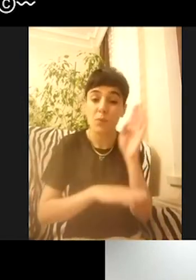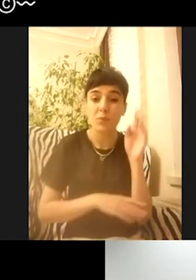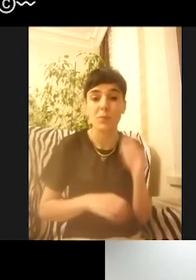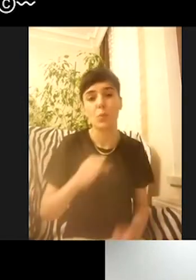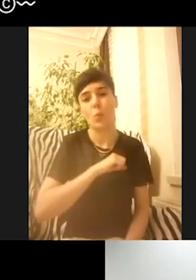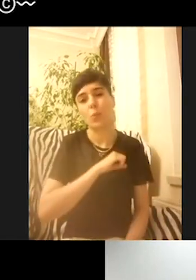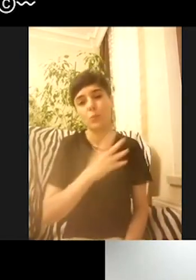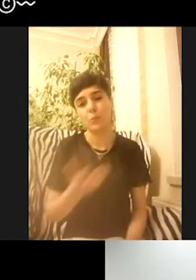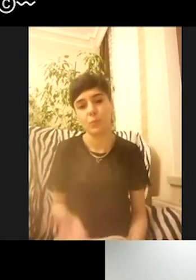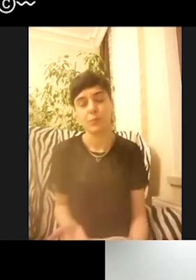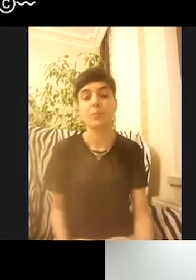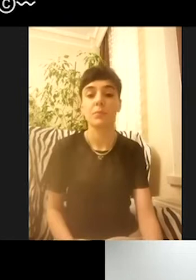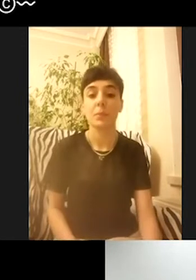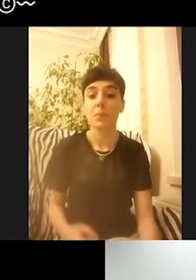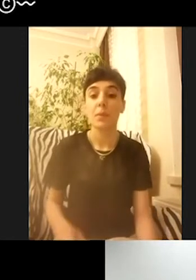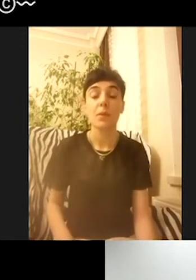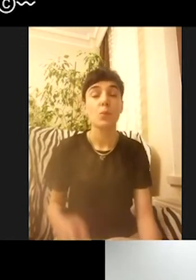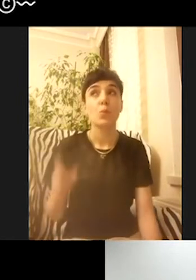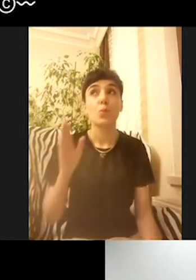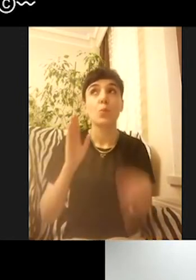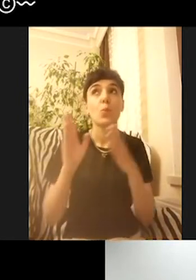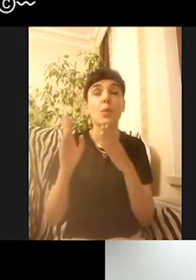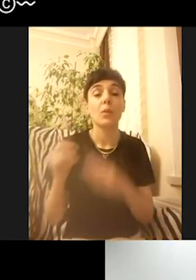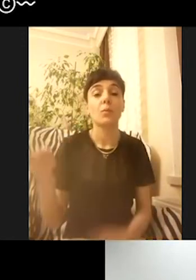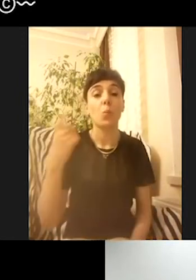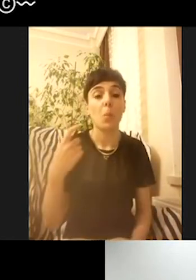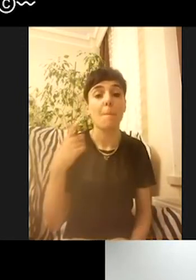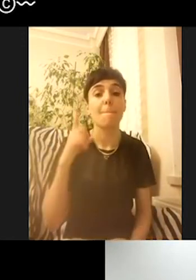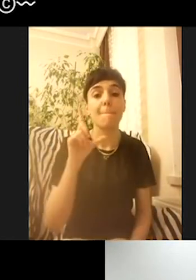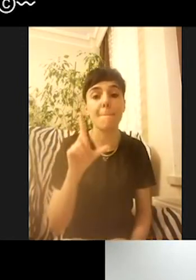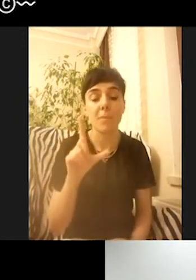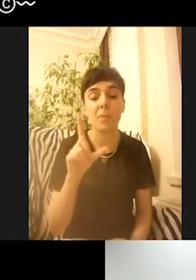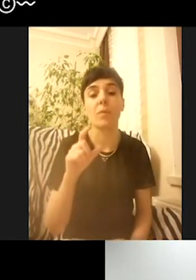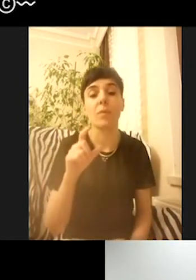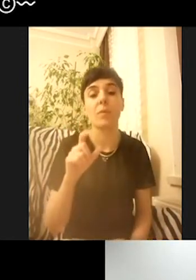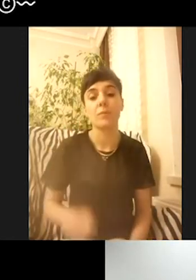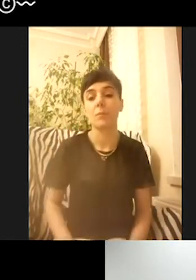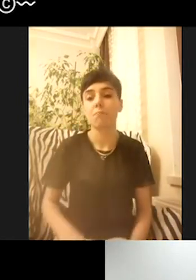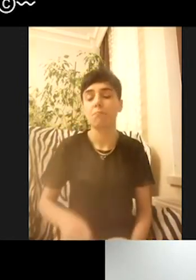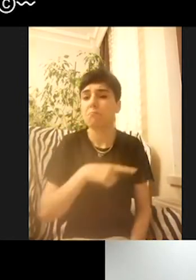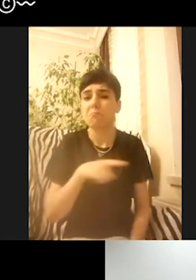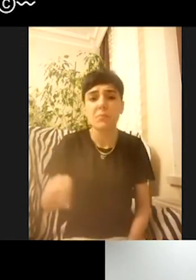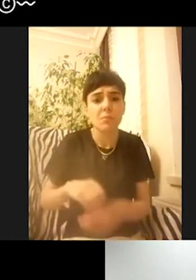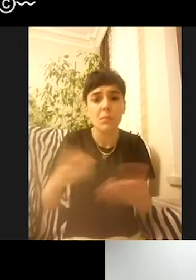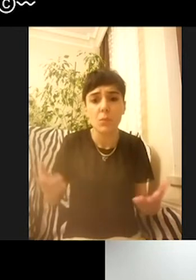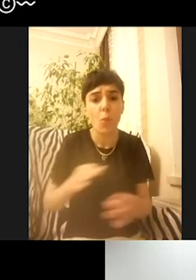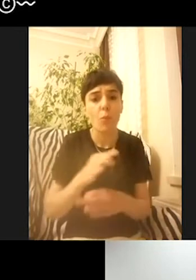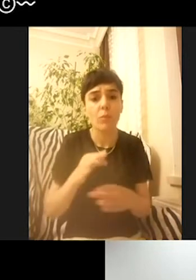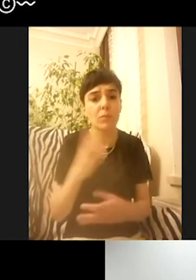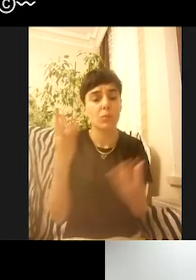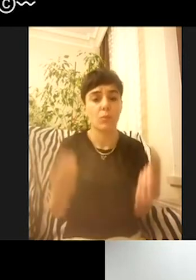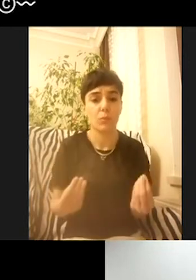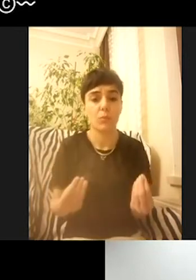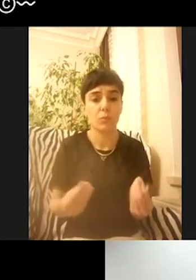call ourselves LGBT community, what is that? How queer is that to label ourselves in terms